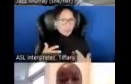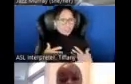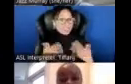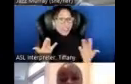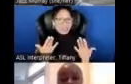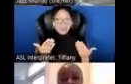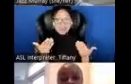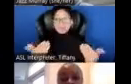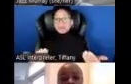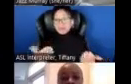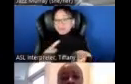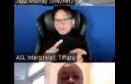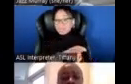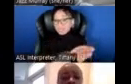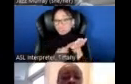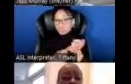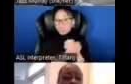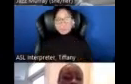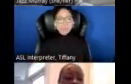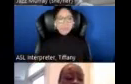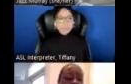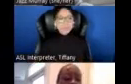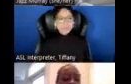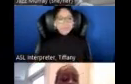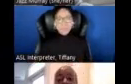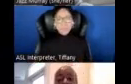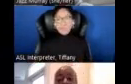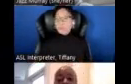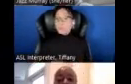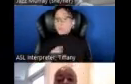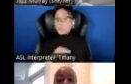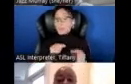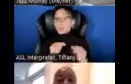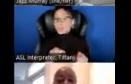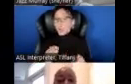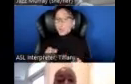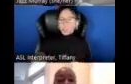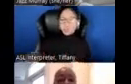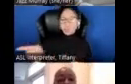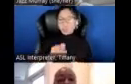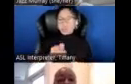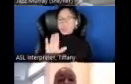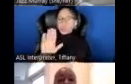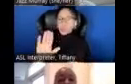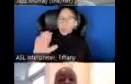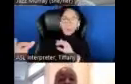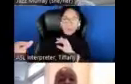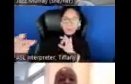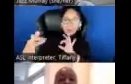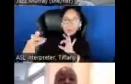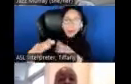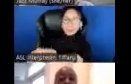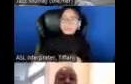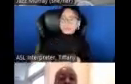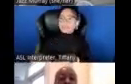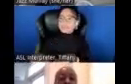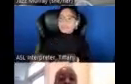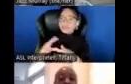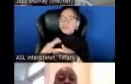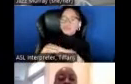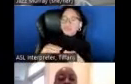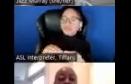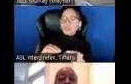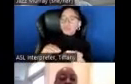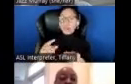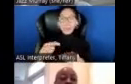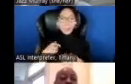please. And we're looking forward to a very great discussion. And we're hoping that you bring